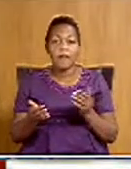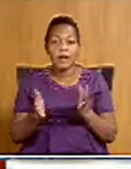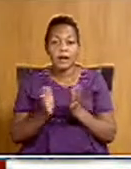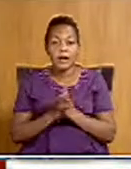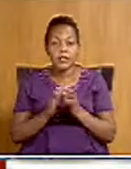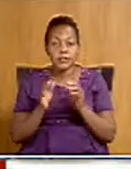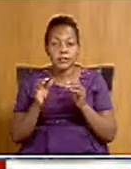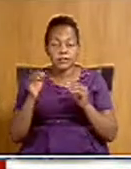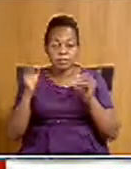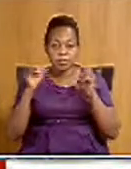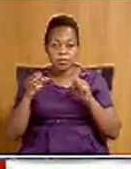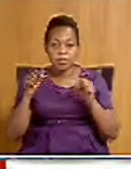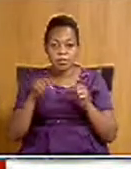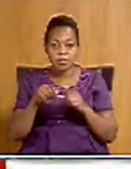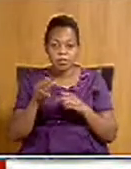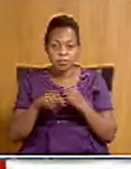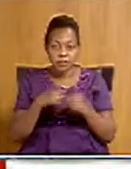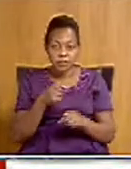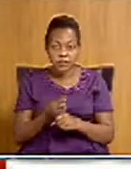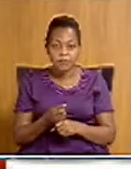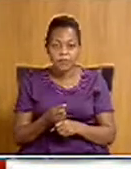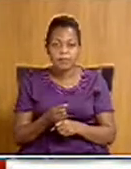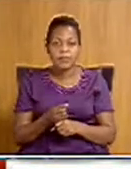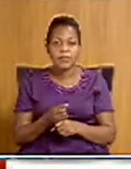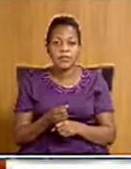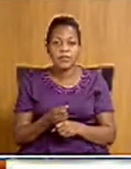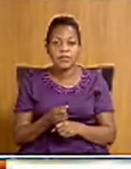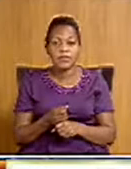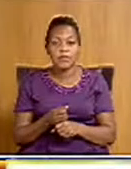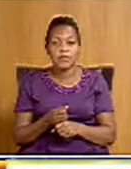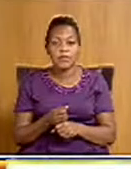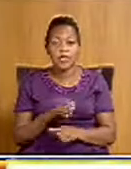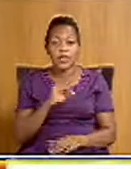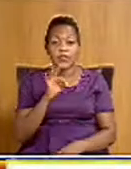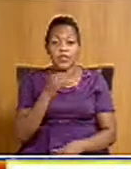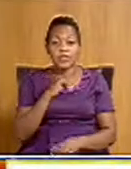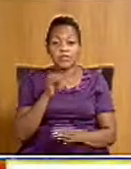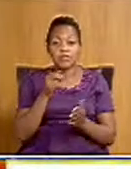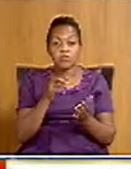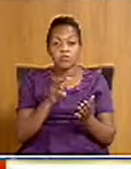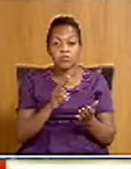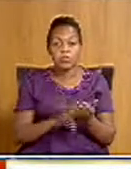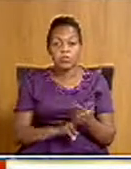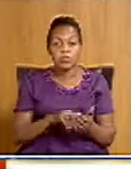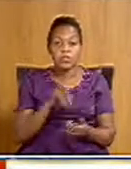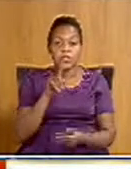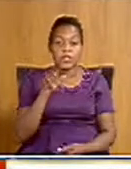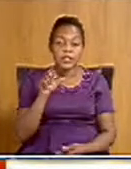Top level talks end in Nairobi, 3rd of June,